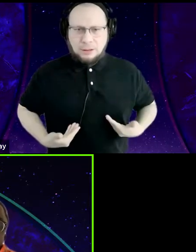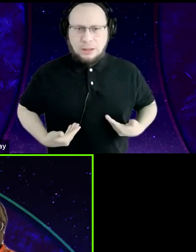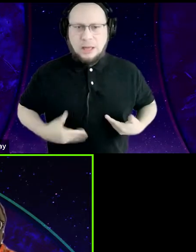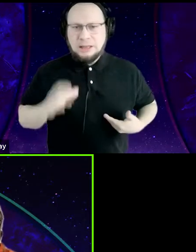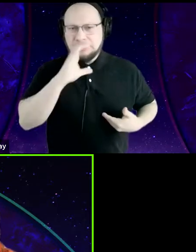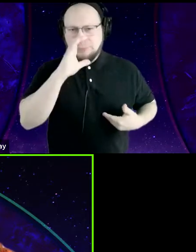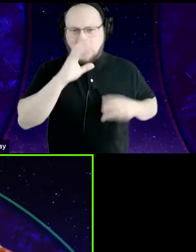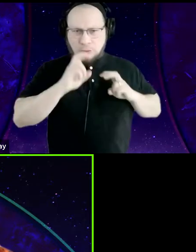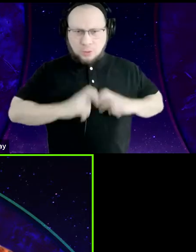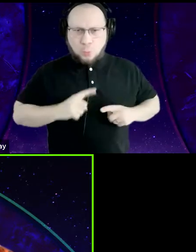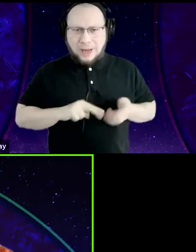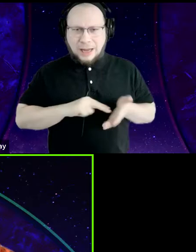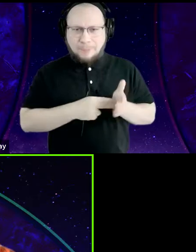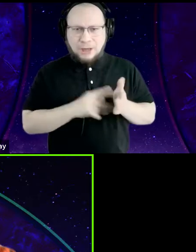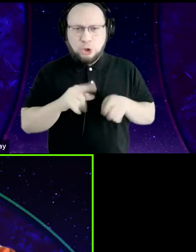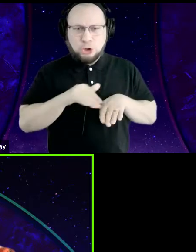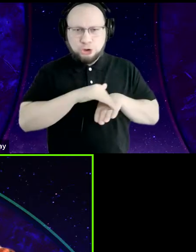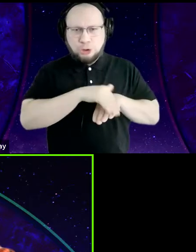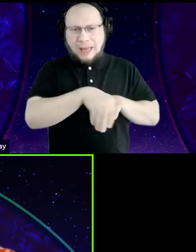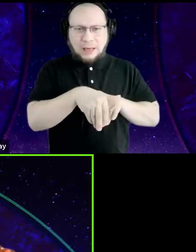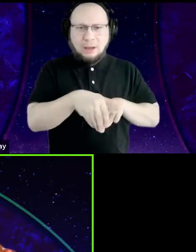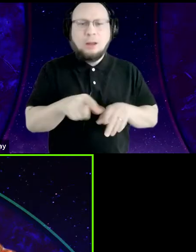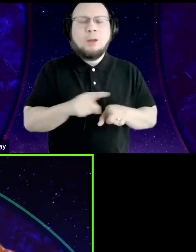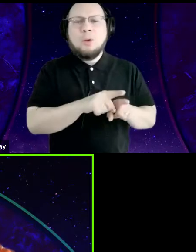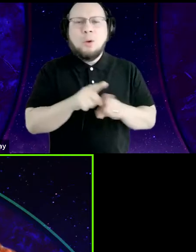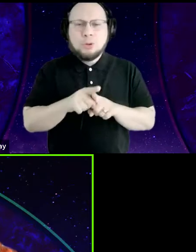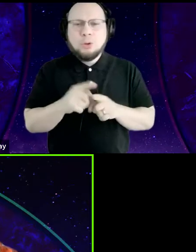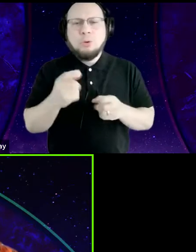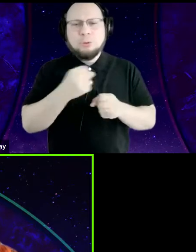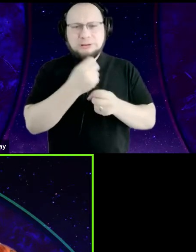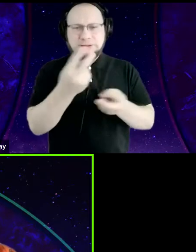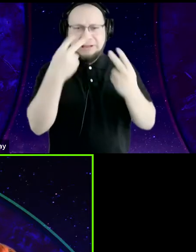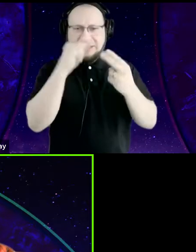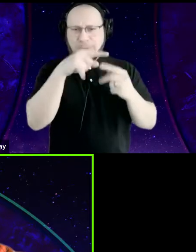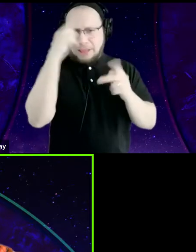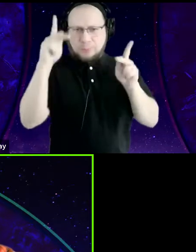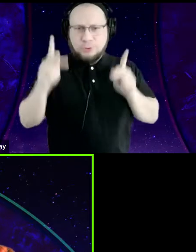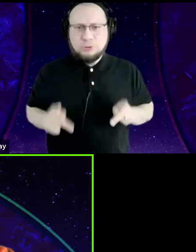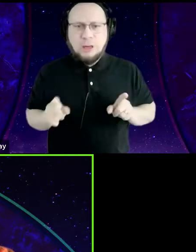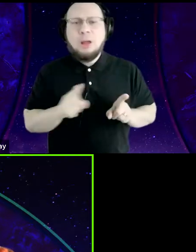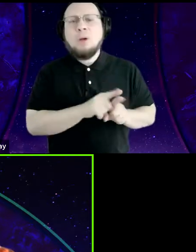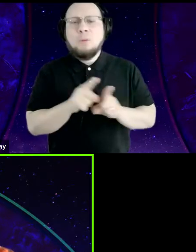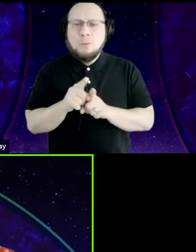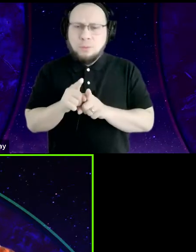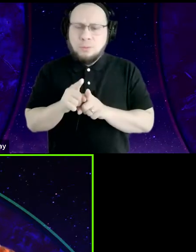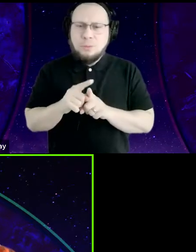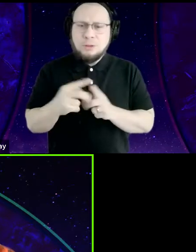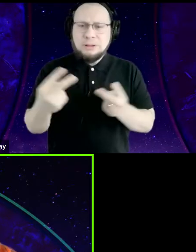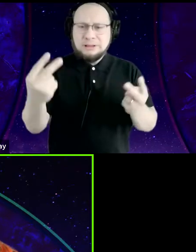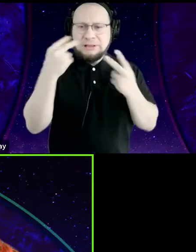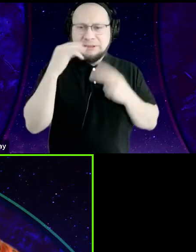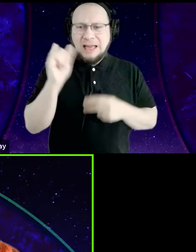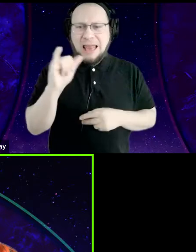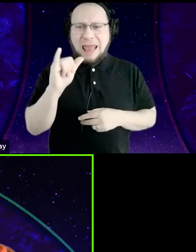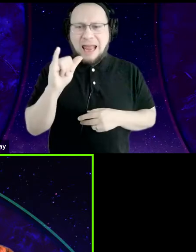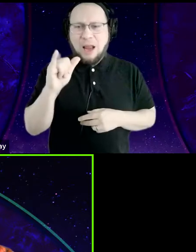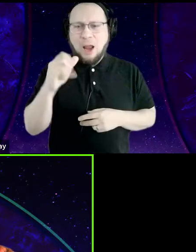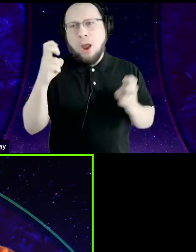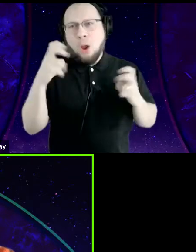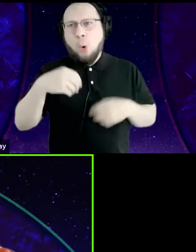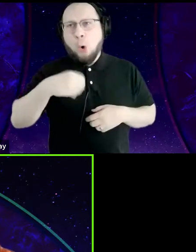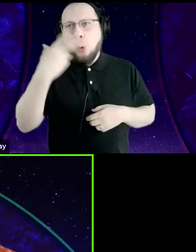means to be Jamaican and then seen as a Black person and then seen as what I called white people Black and